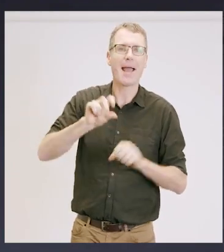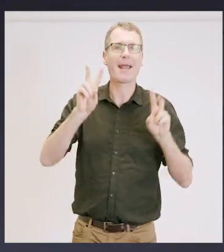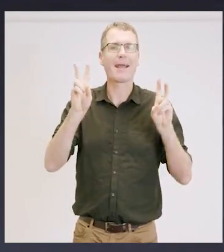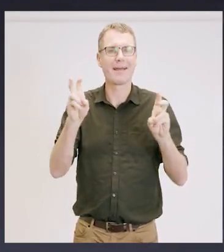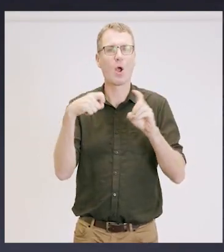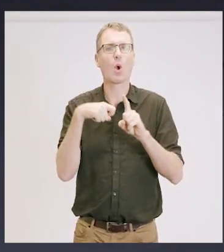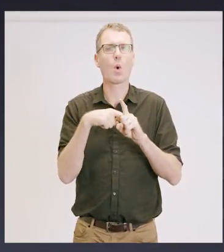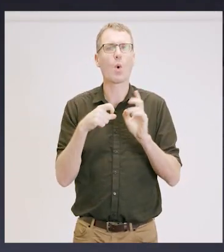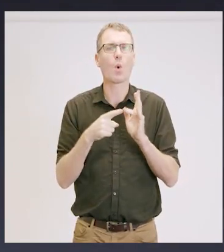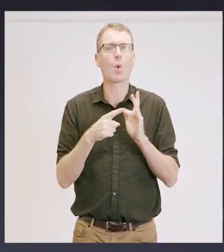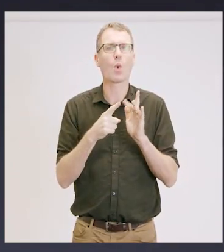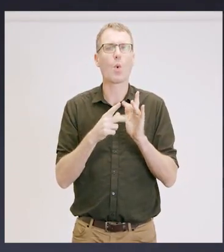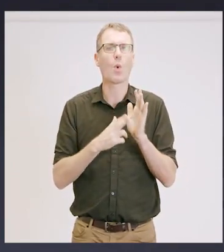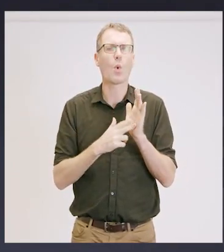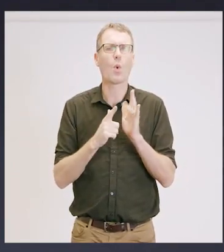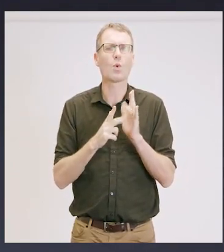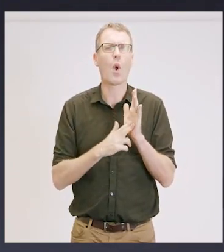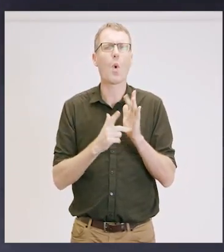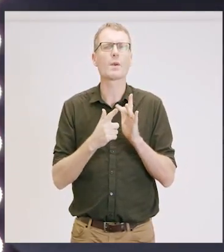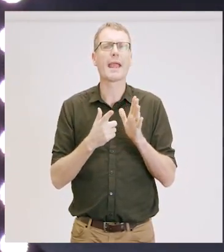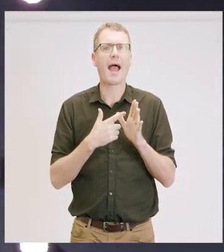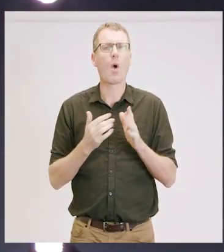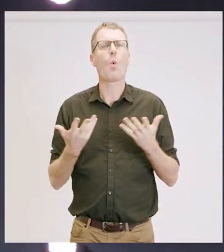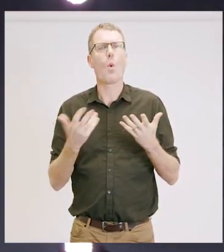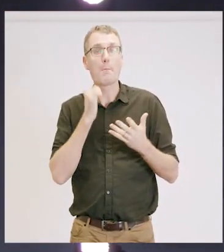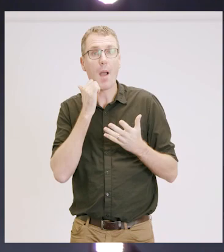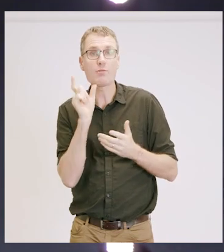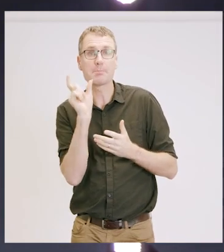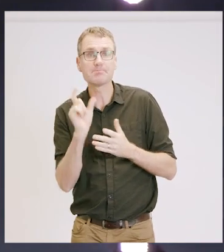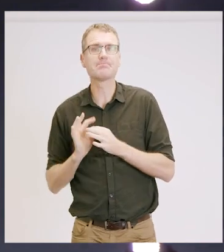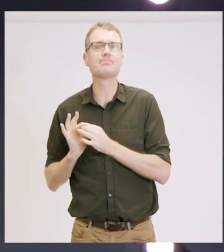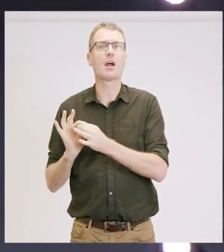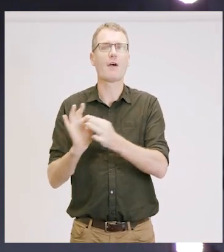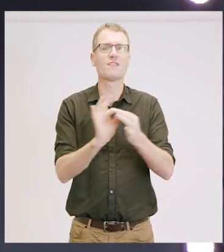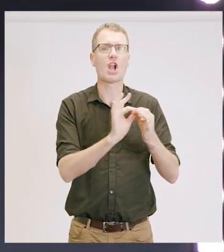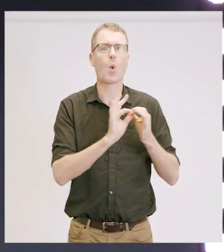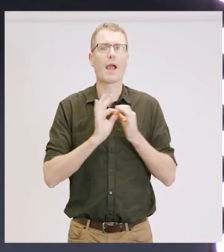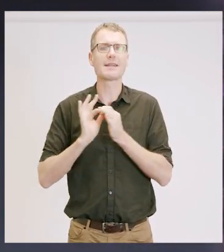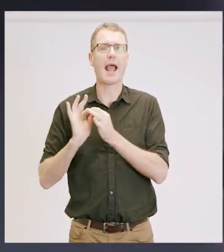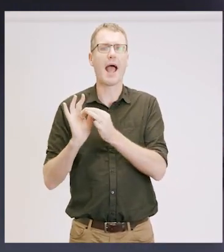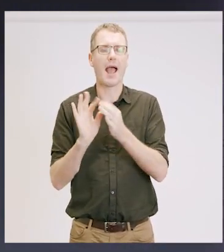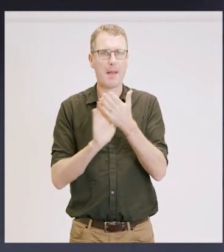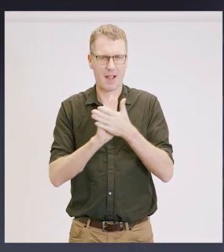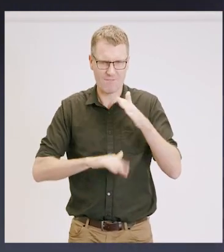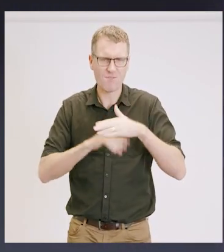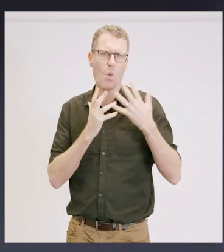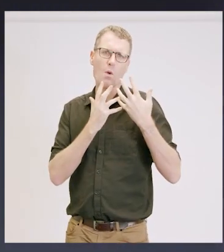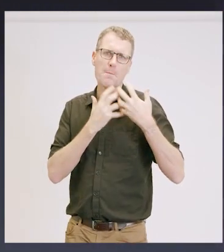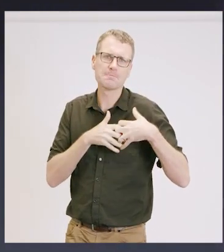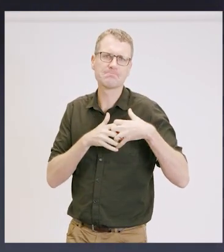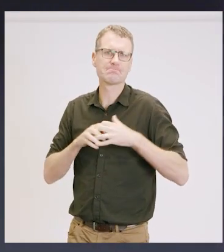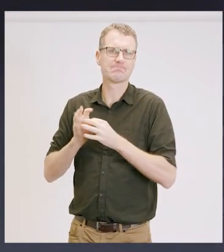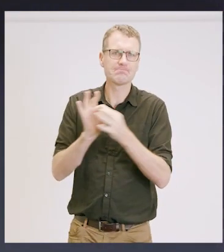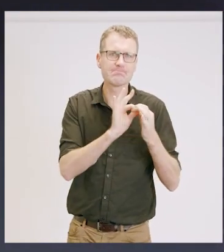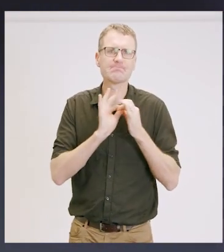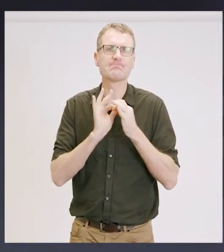to whanaungatanga, this incredible sense of being intermingled and living in each other's lives. And we